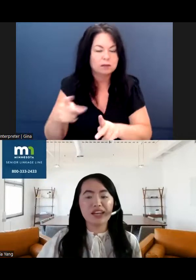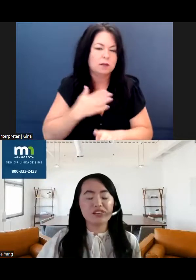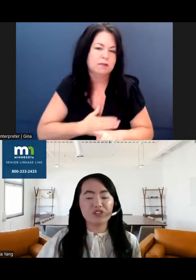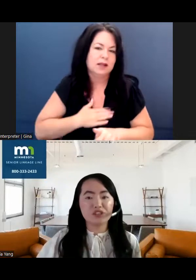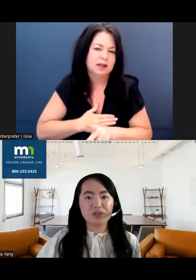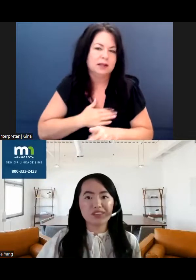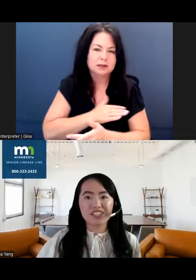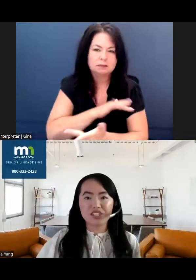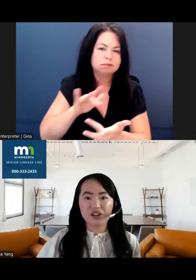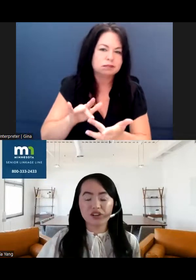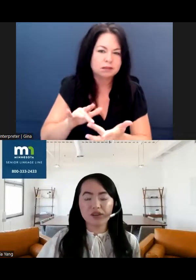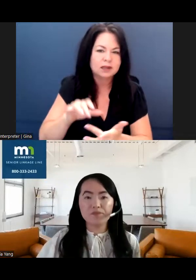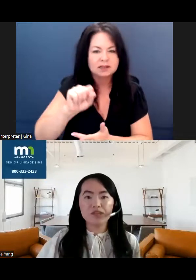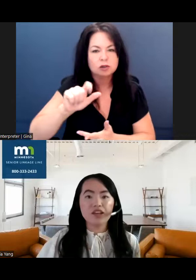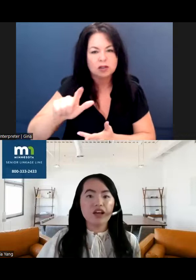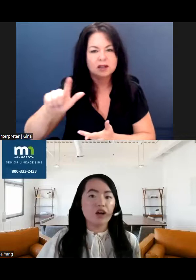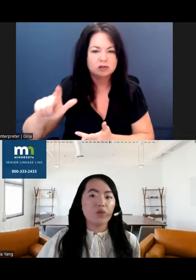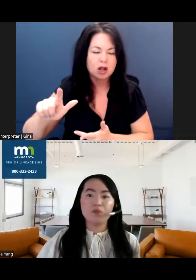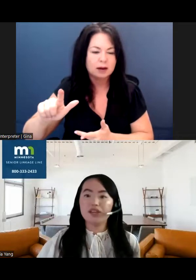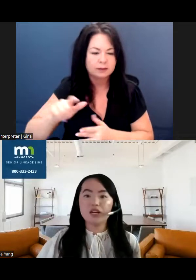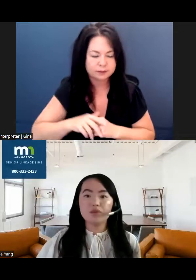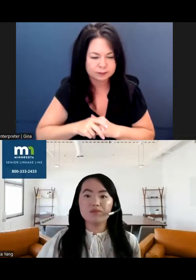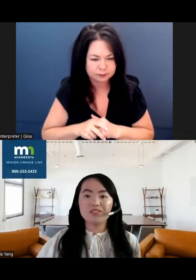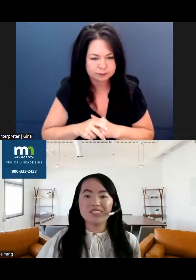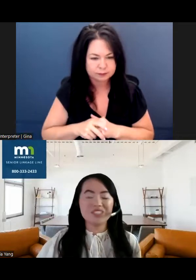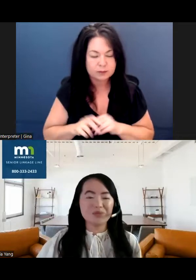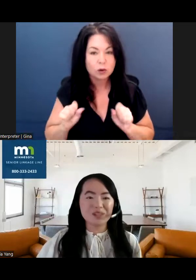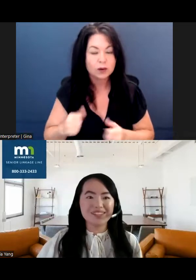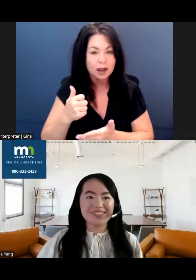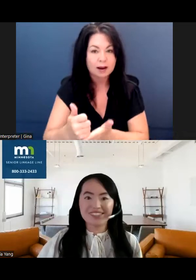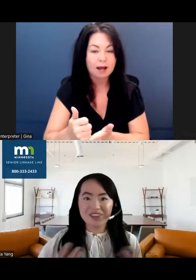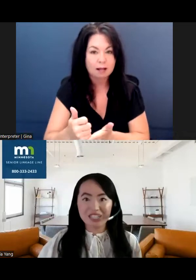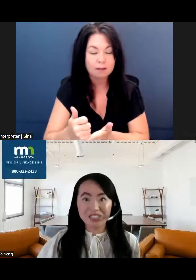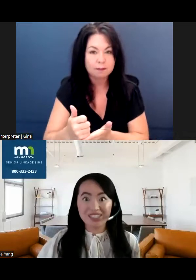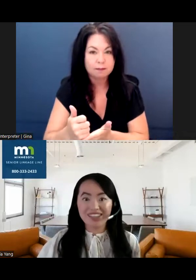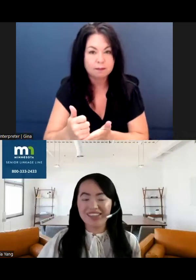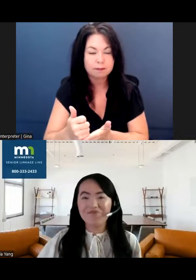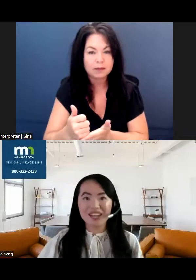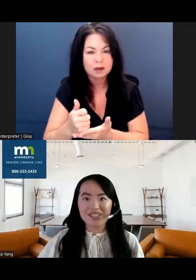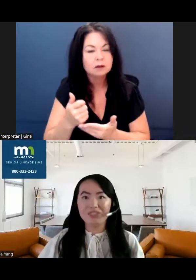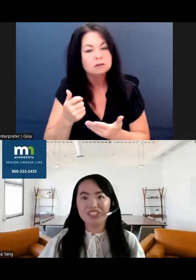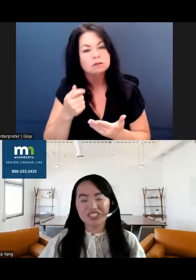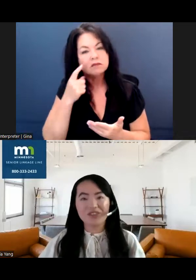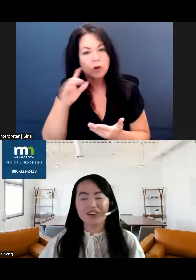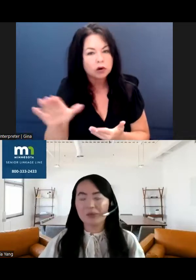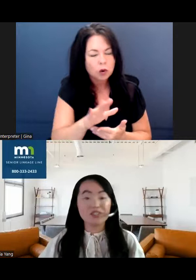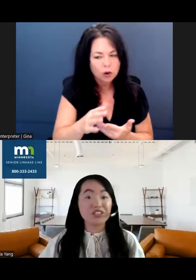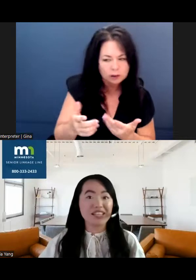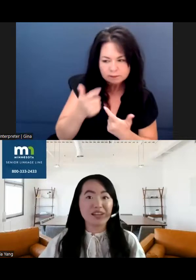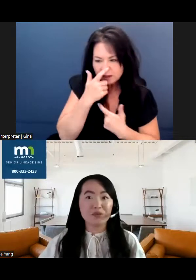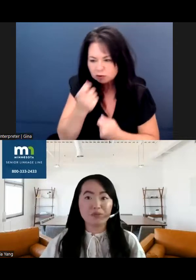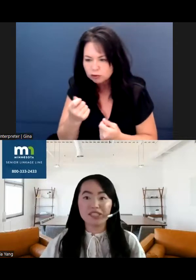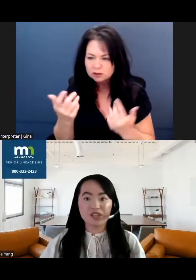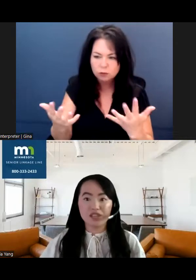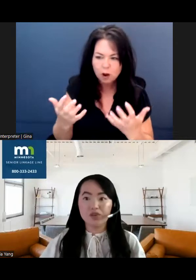at our 800 number that I shared earlier. We can help to listen to what your interest is and then find a position or opportunity